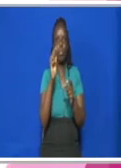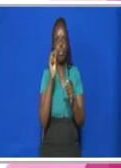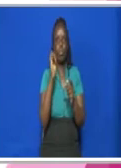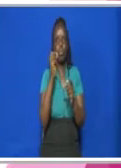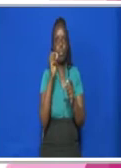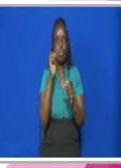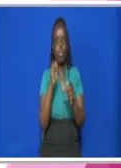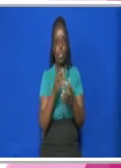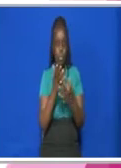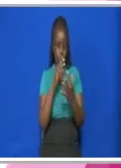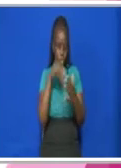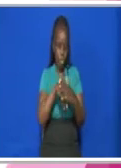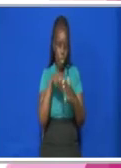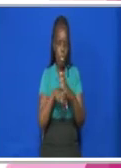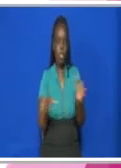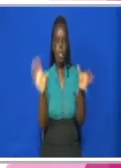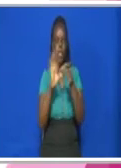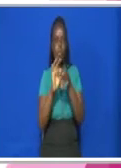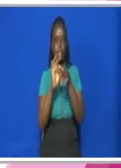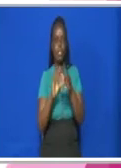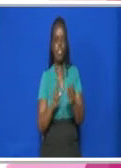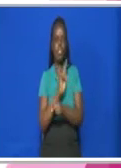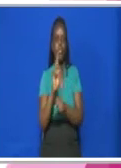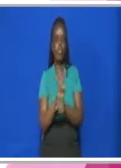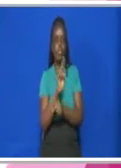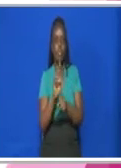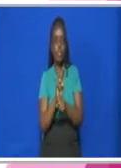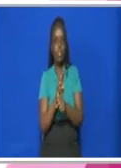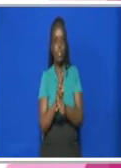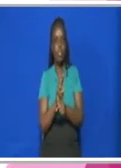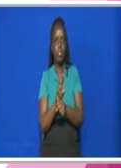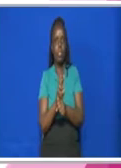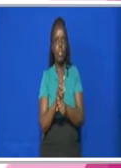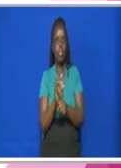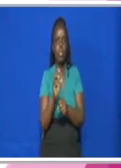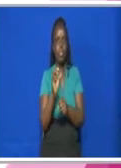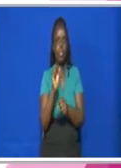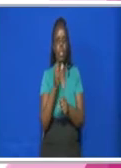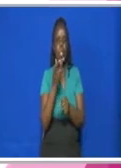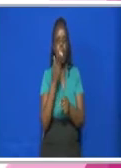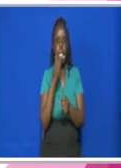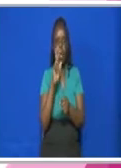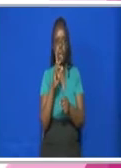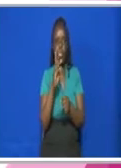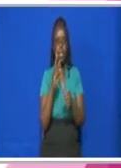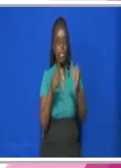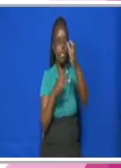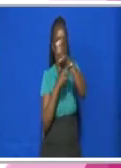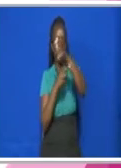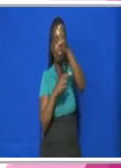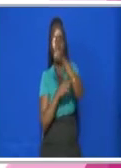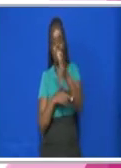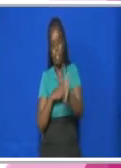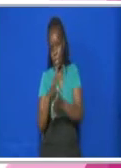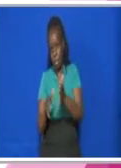cells, are connected using a salt bridge. This